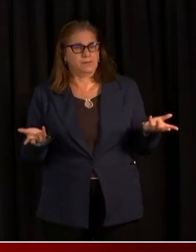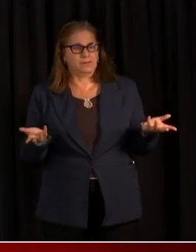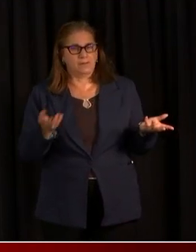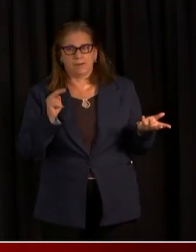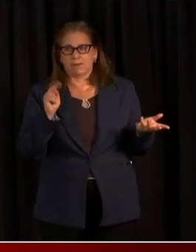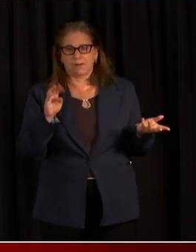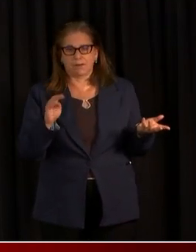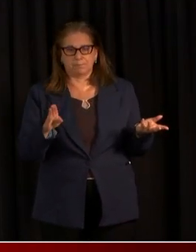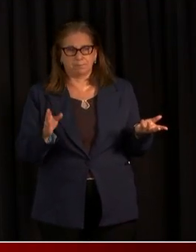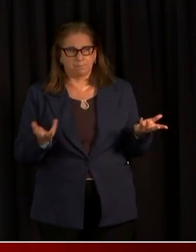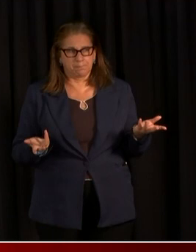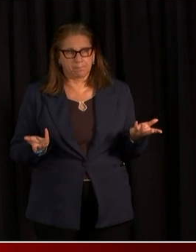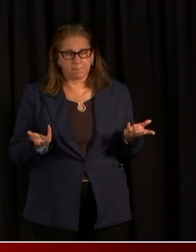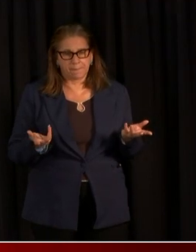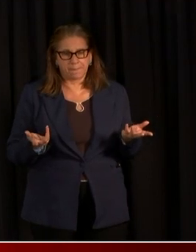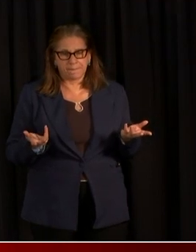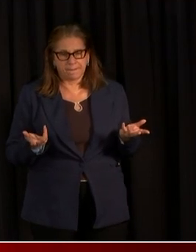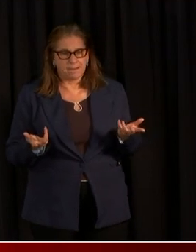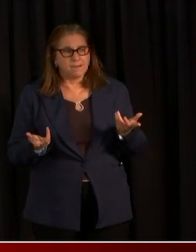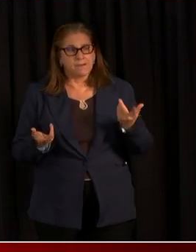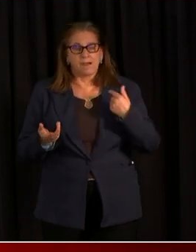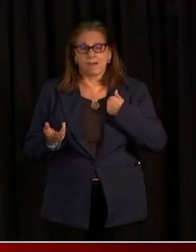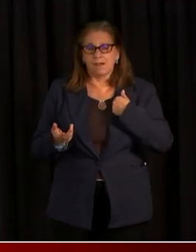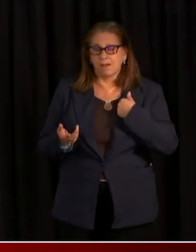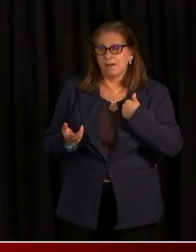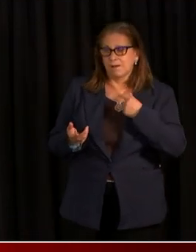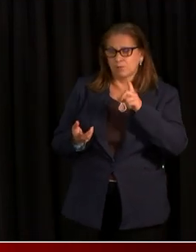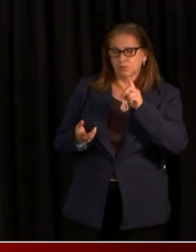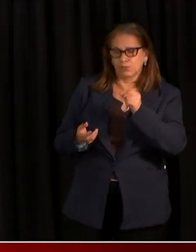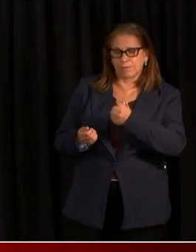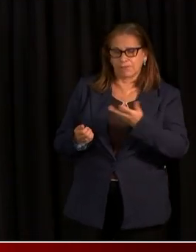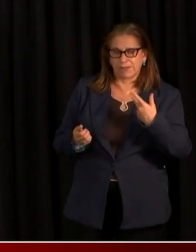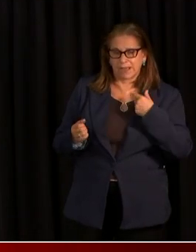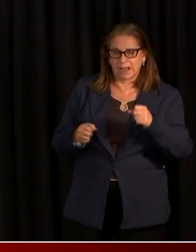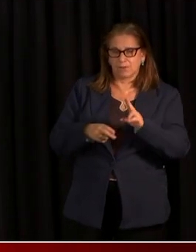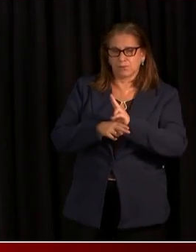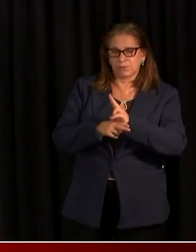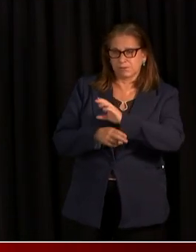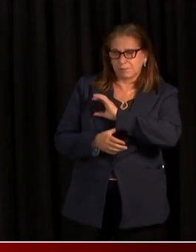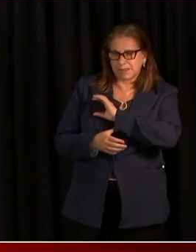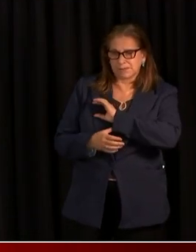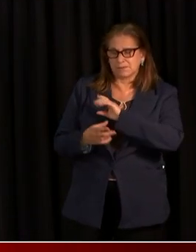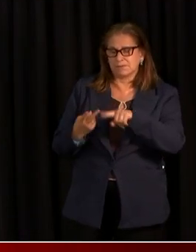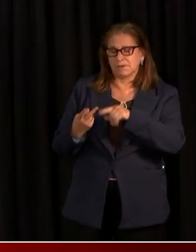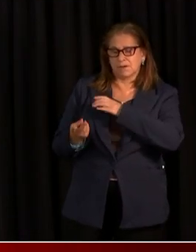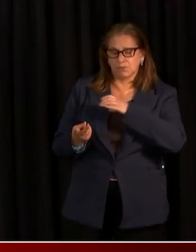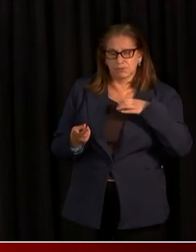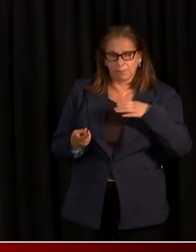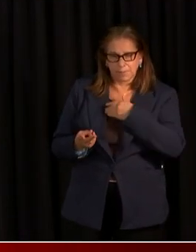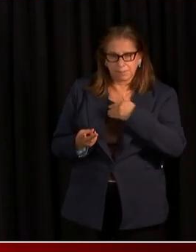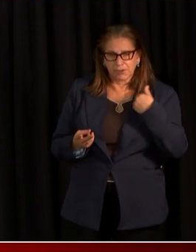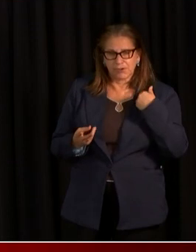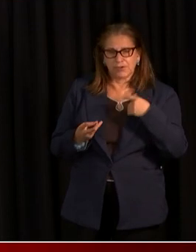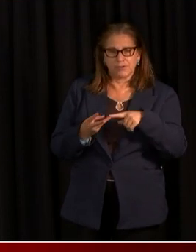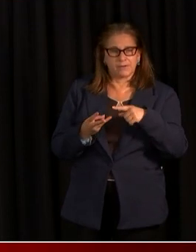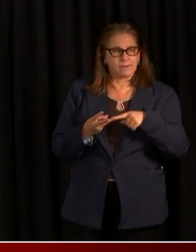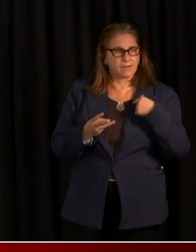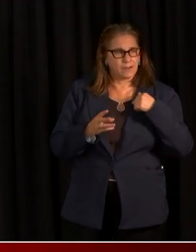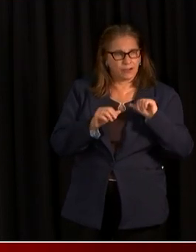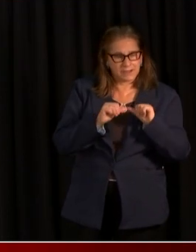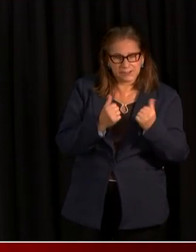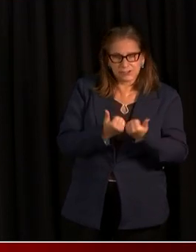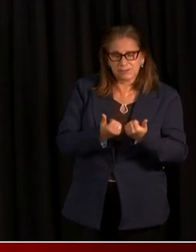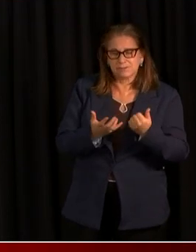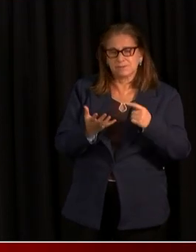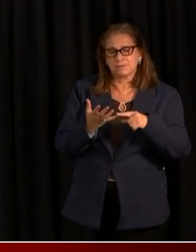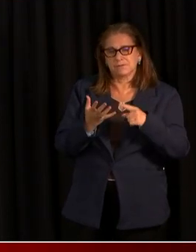on deck, from police to violence interrupters to council members to ANC commissioners, to